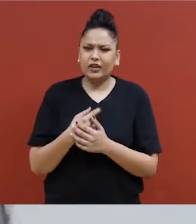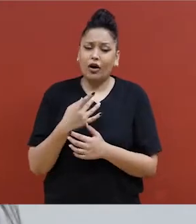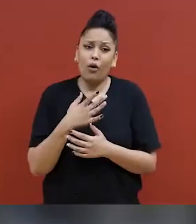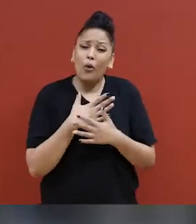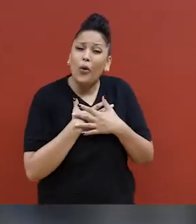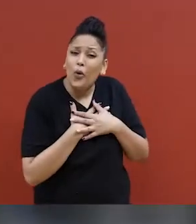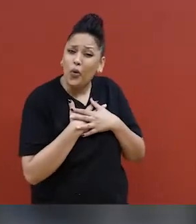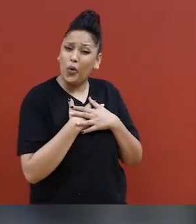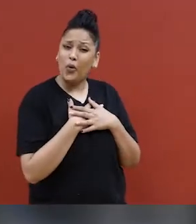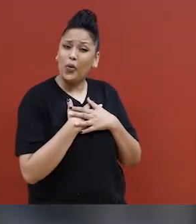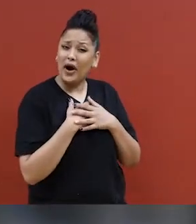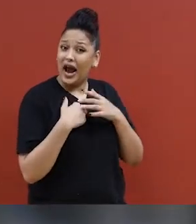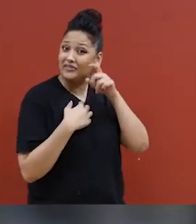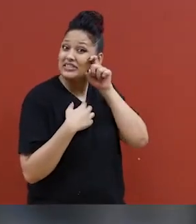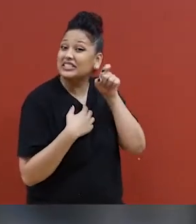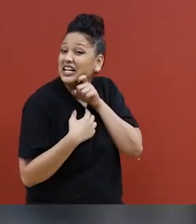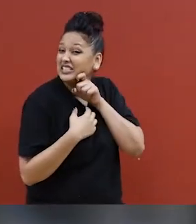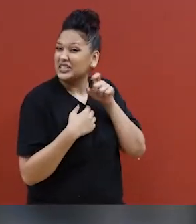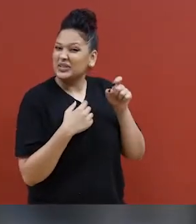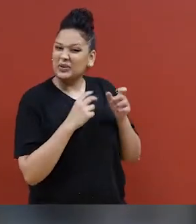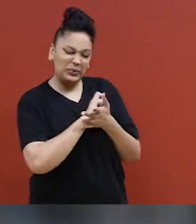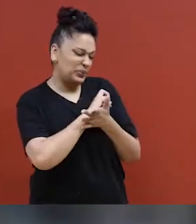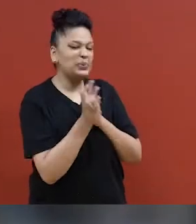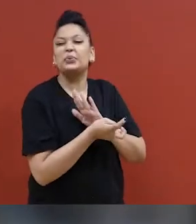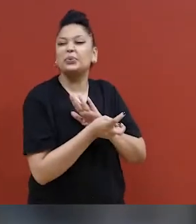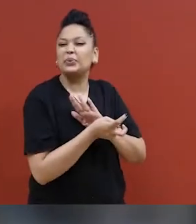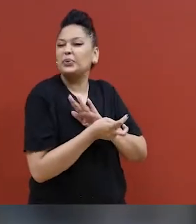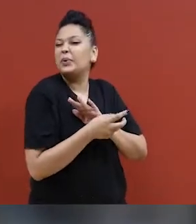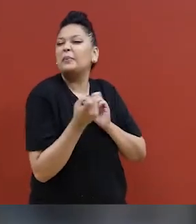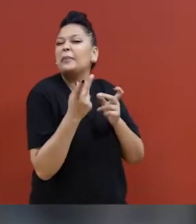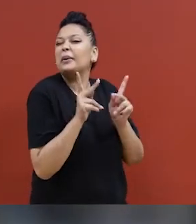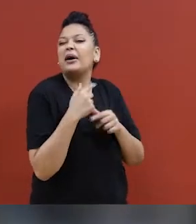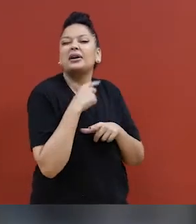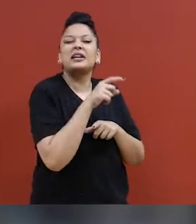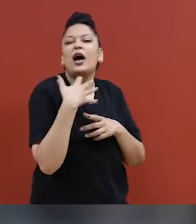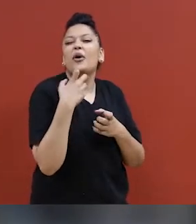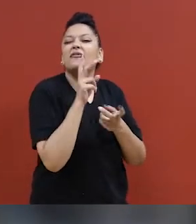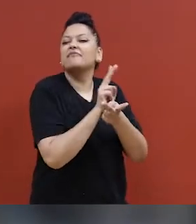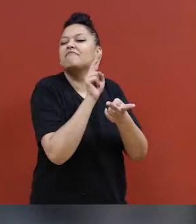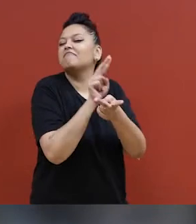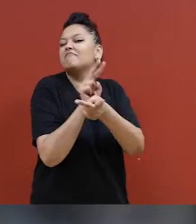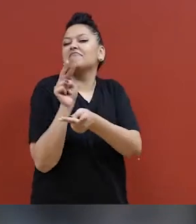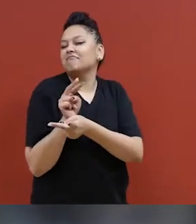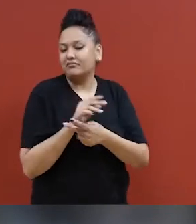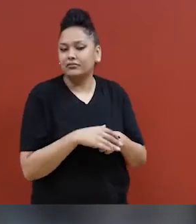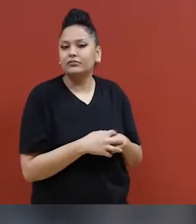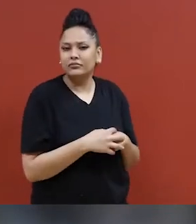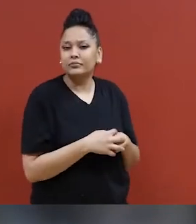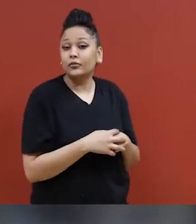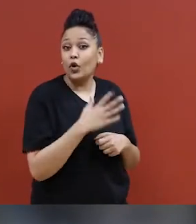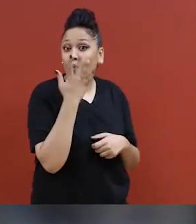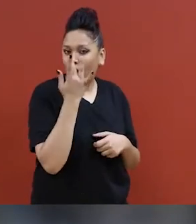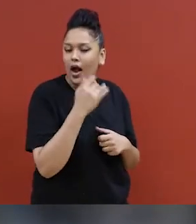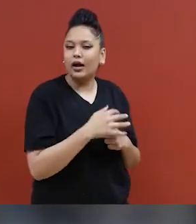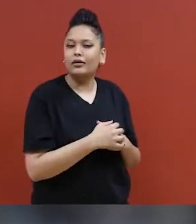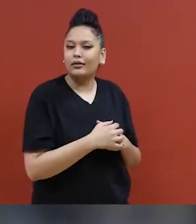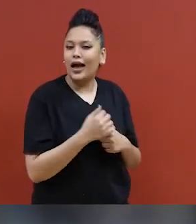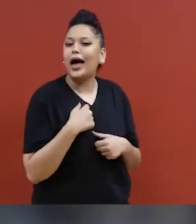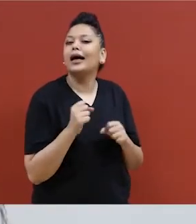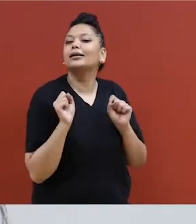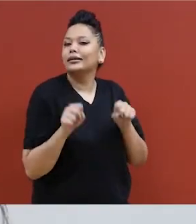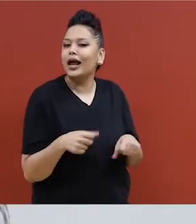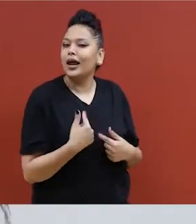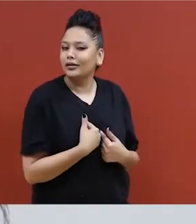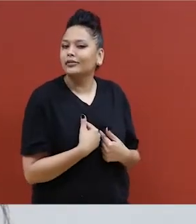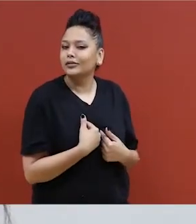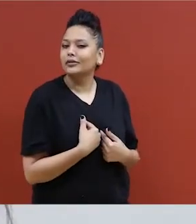about, and I have sex, and I have sex with as many people as I feel like having sex with, because that